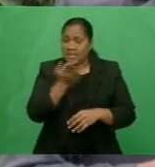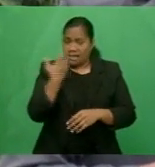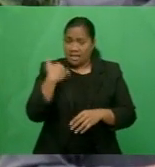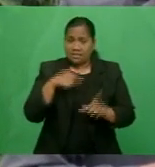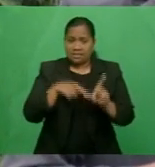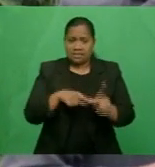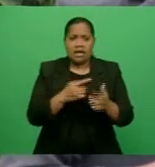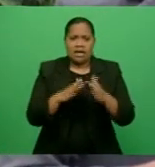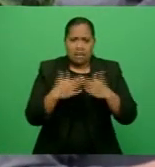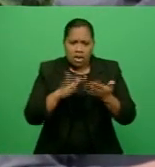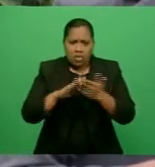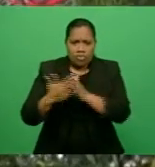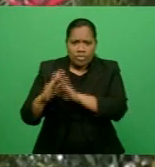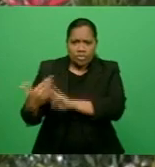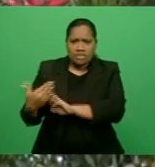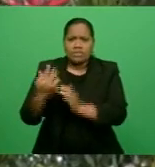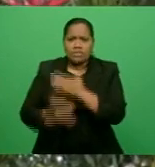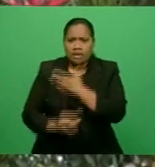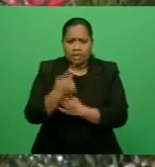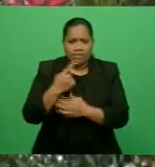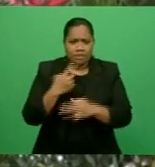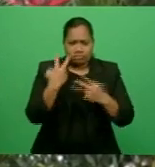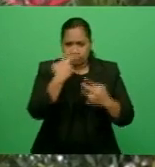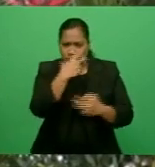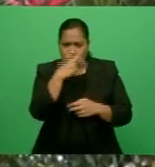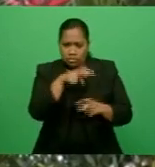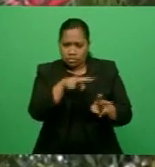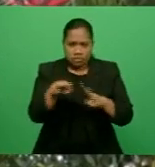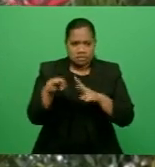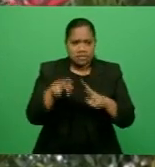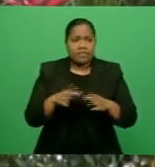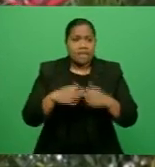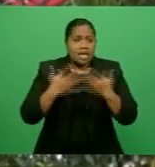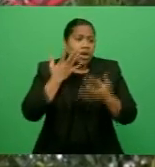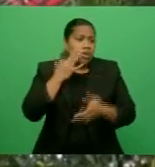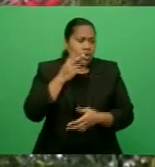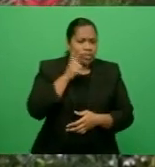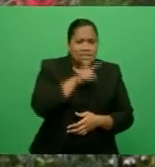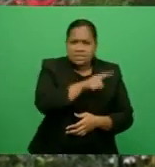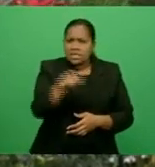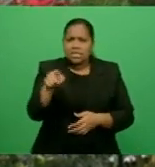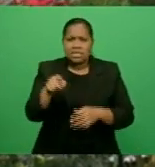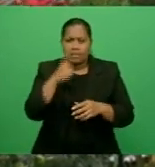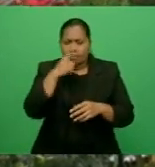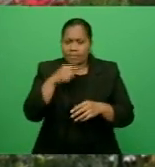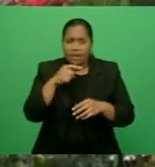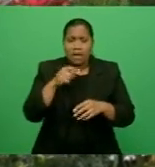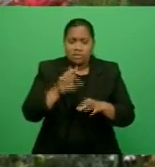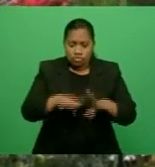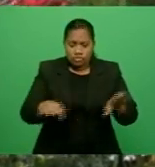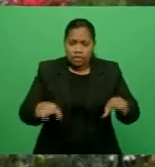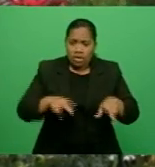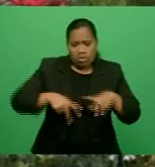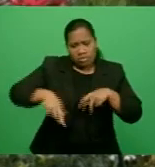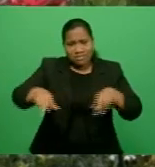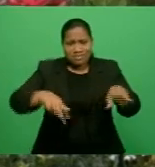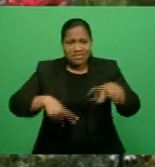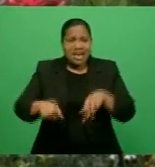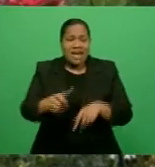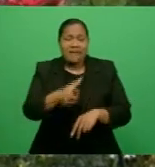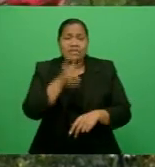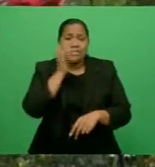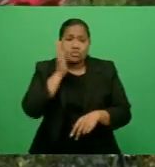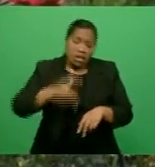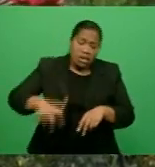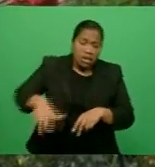of the whereabouts of their children. Now whenever we see them loitering around after school or just any time we had to send them